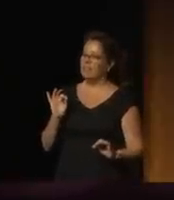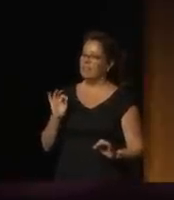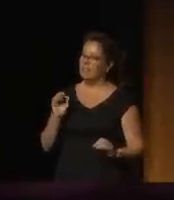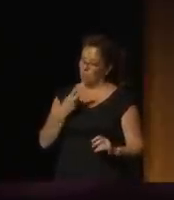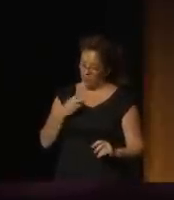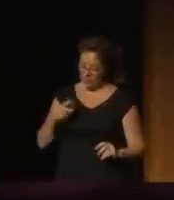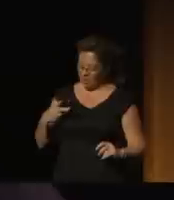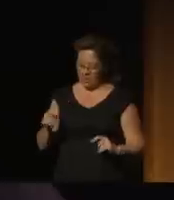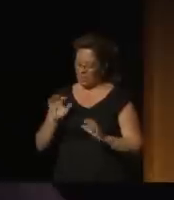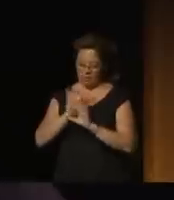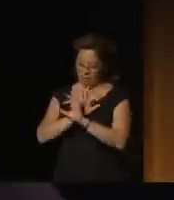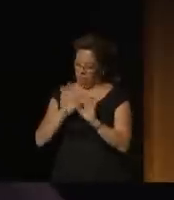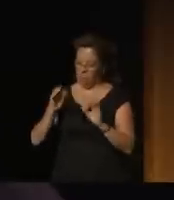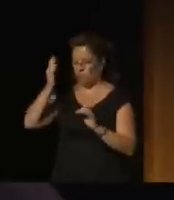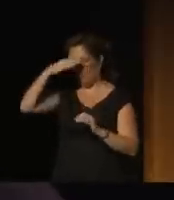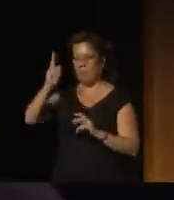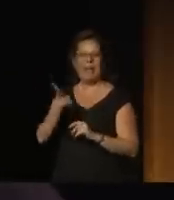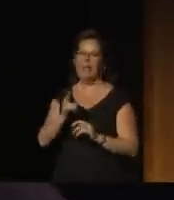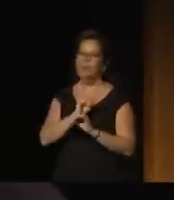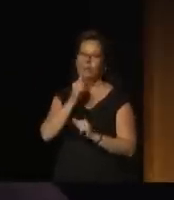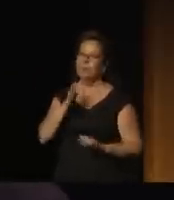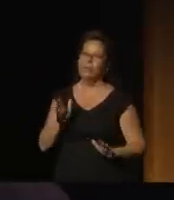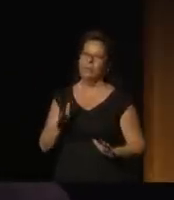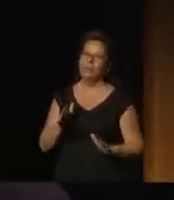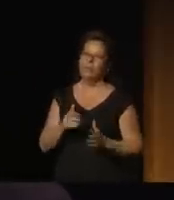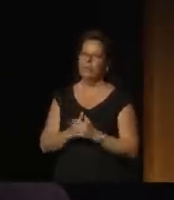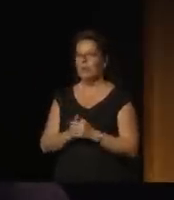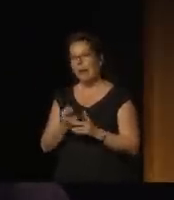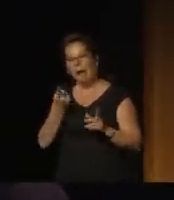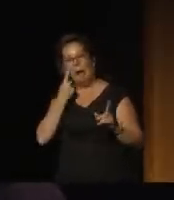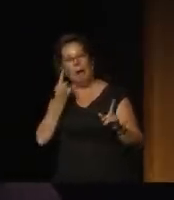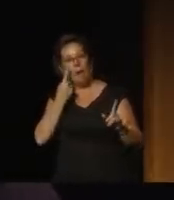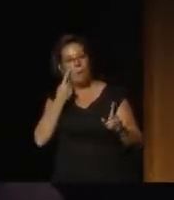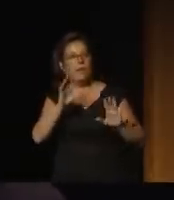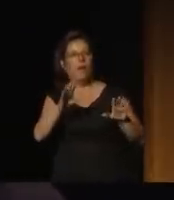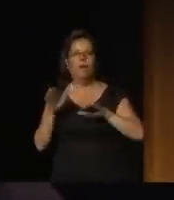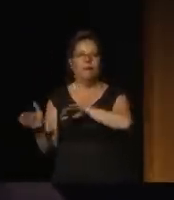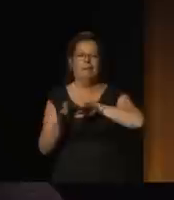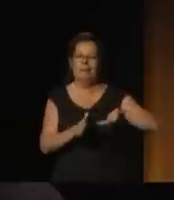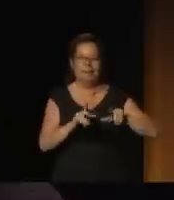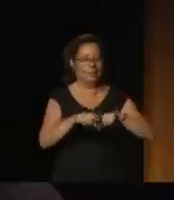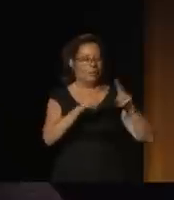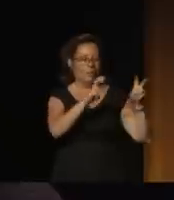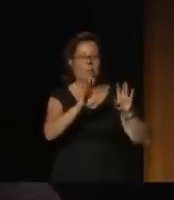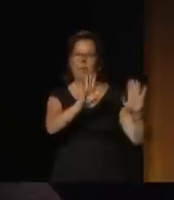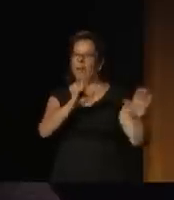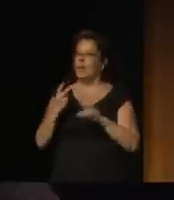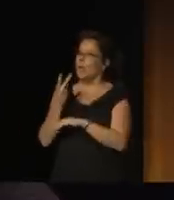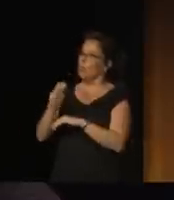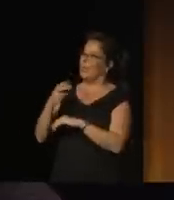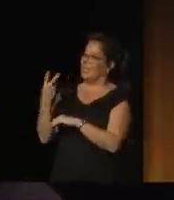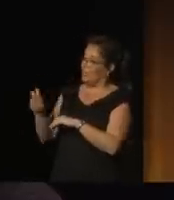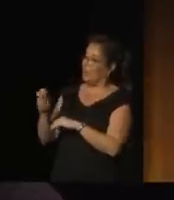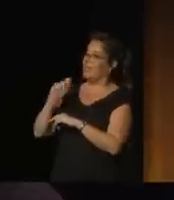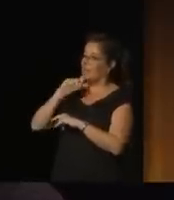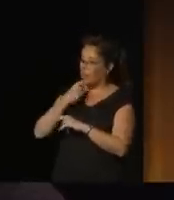But that's a fair point with the investigations. I mean, that's another topic we can talk about. But I think that 2020 is going to